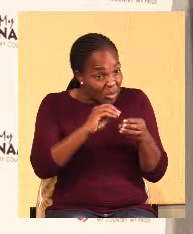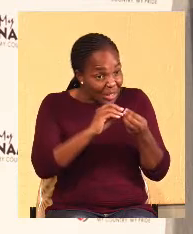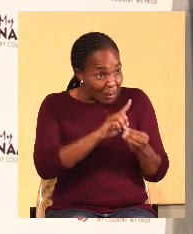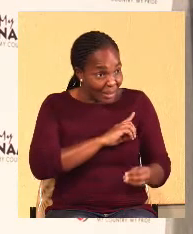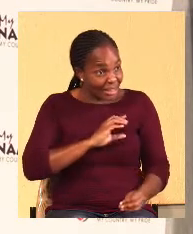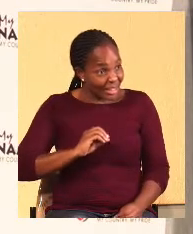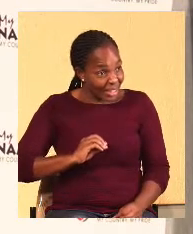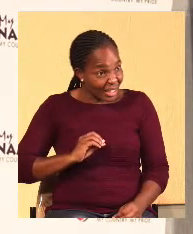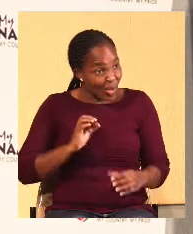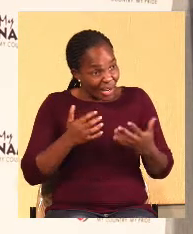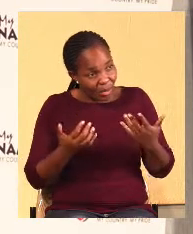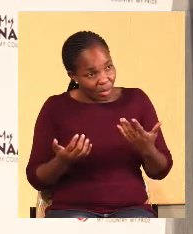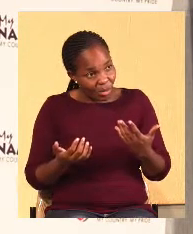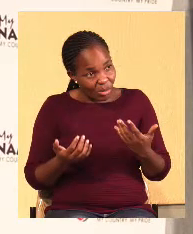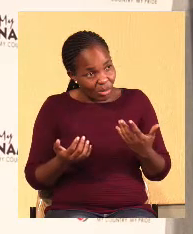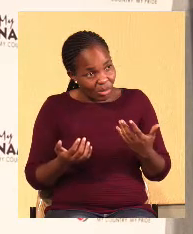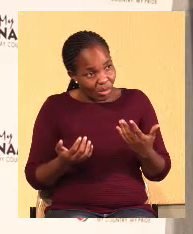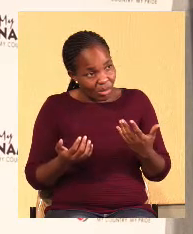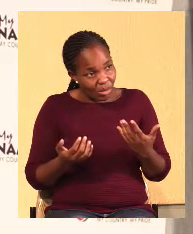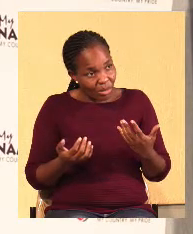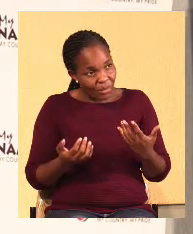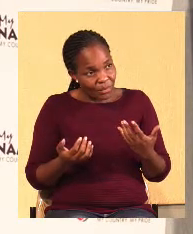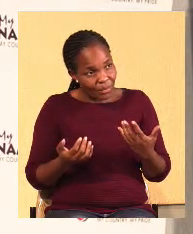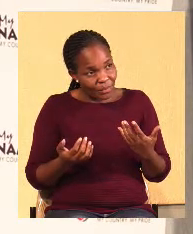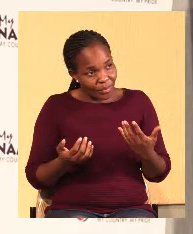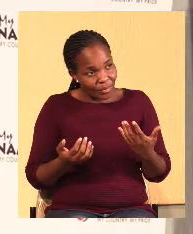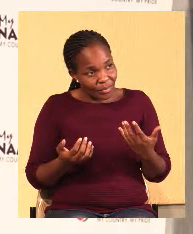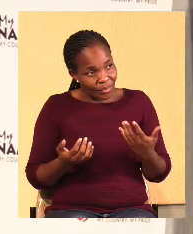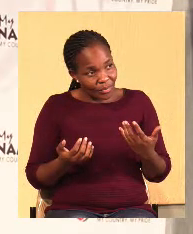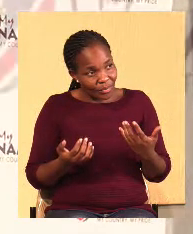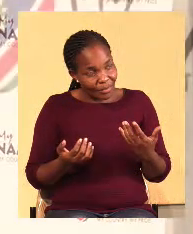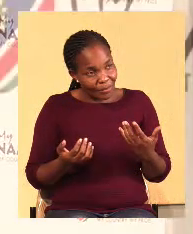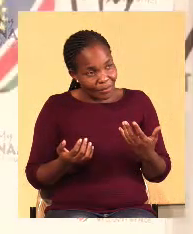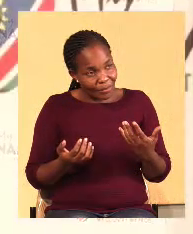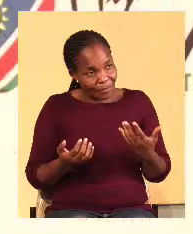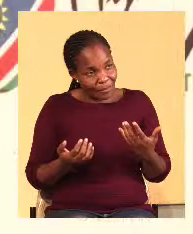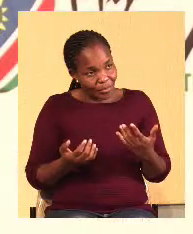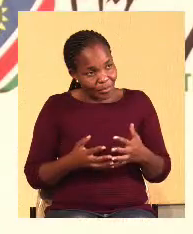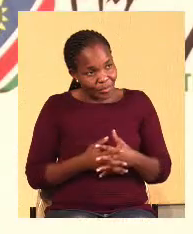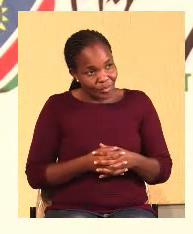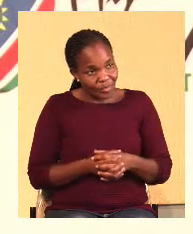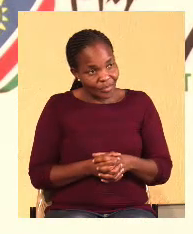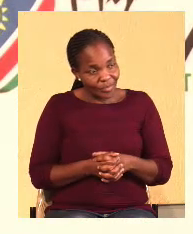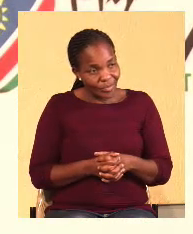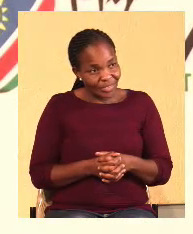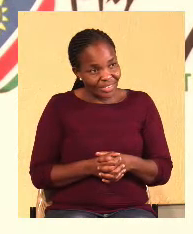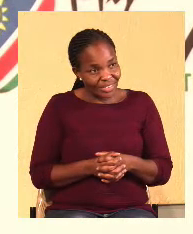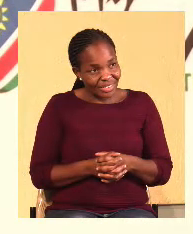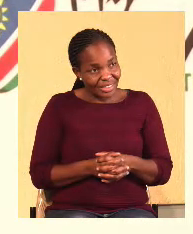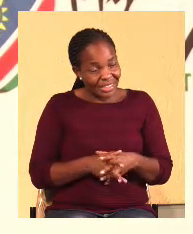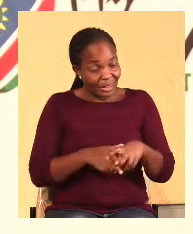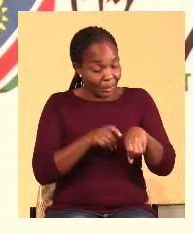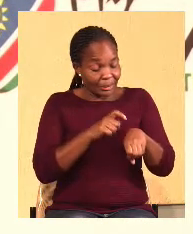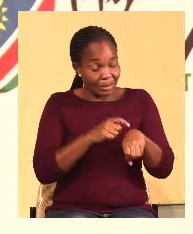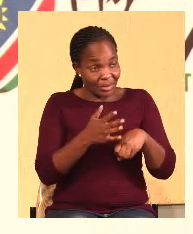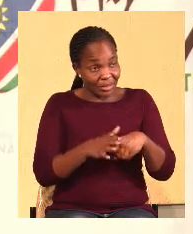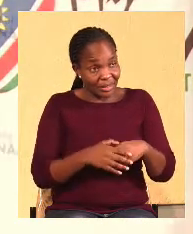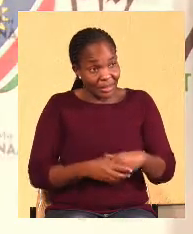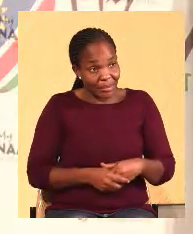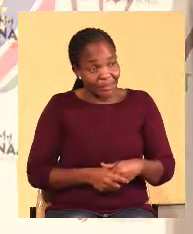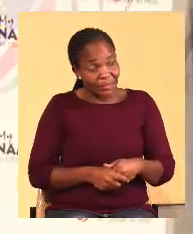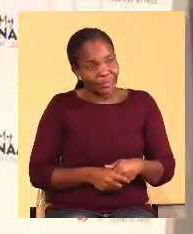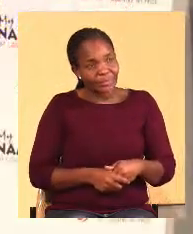So that's the what the regulation says. But quickly about, because they are asking me to wrap up.